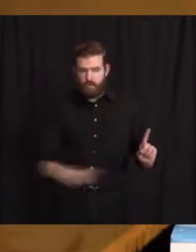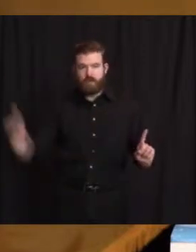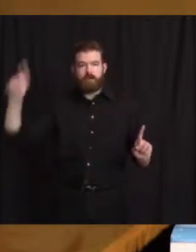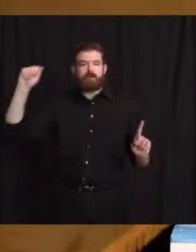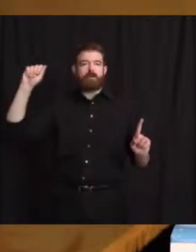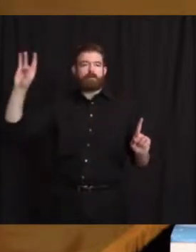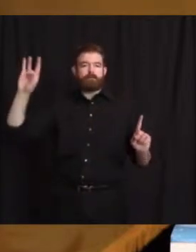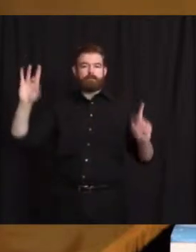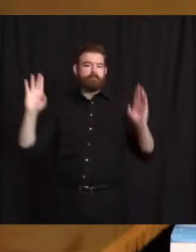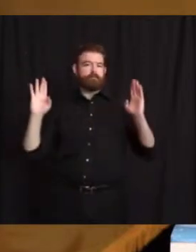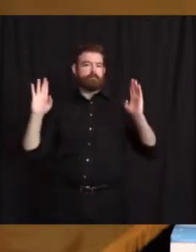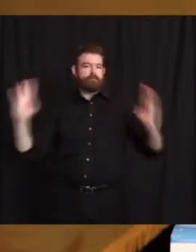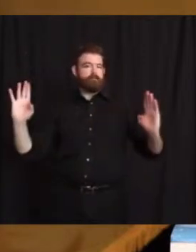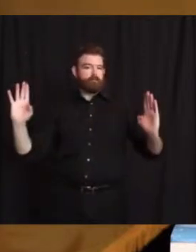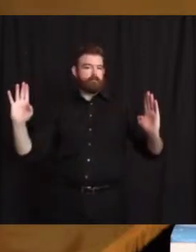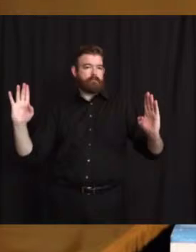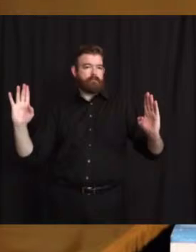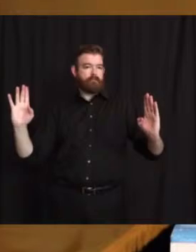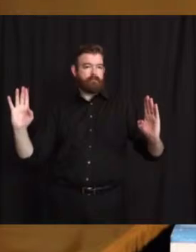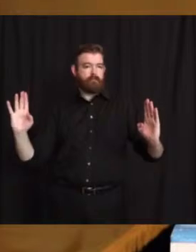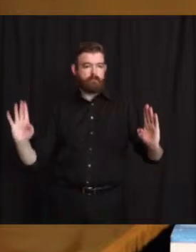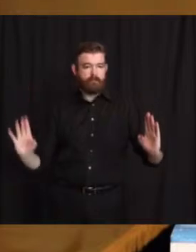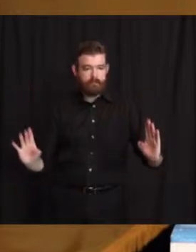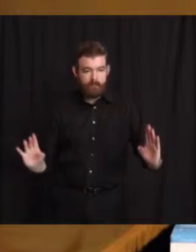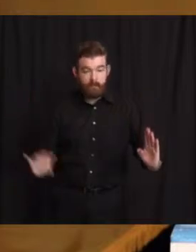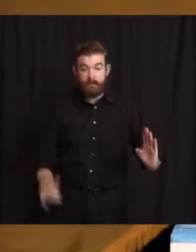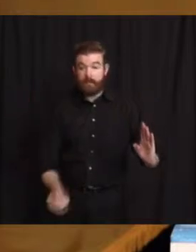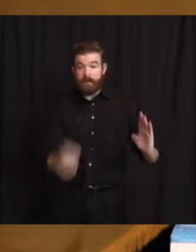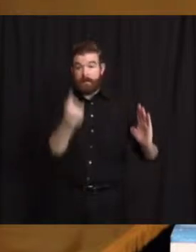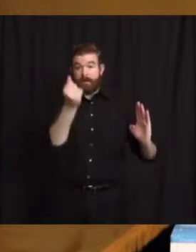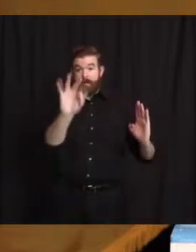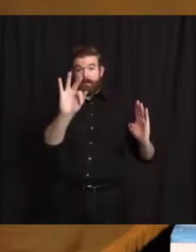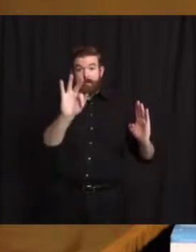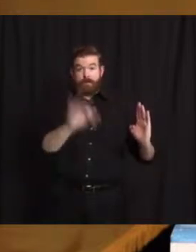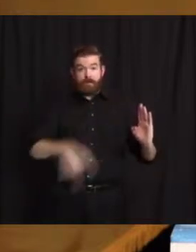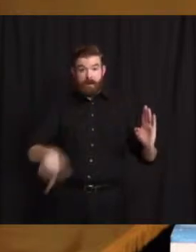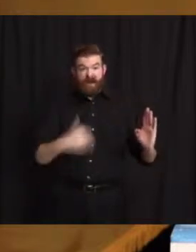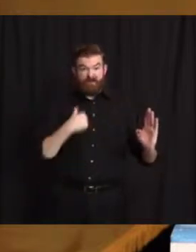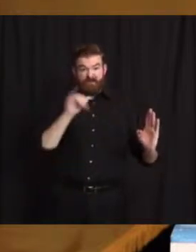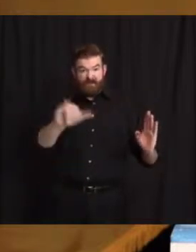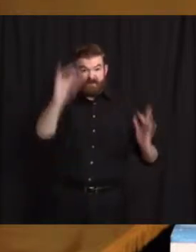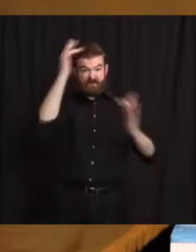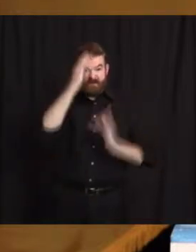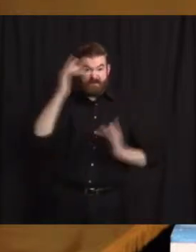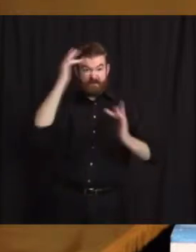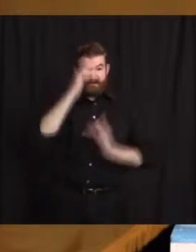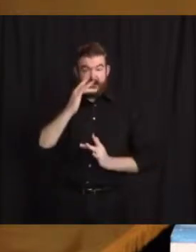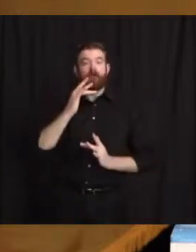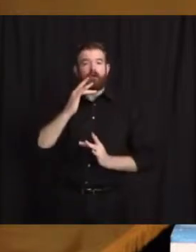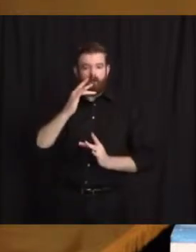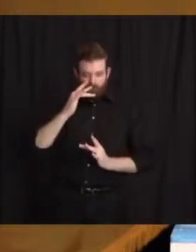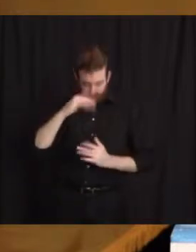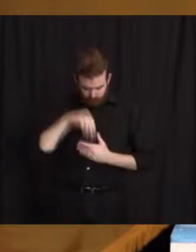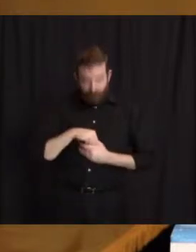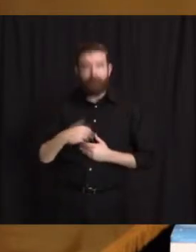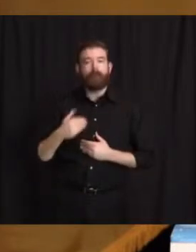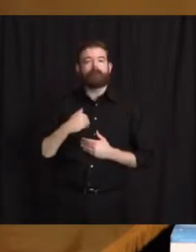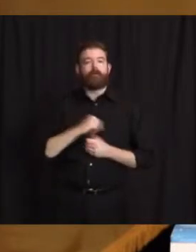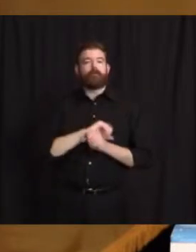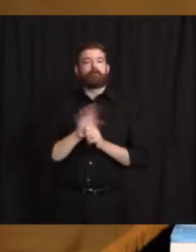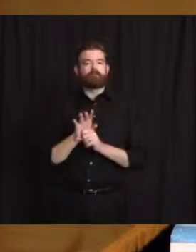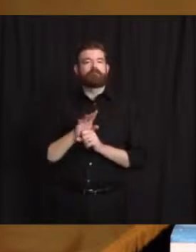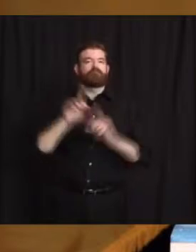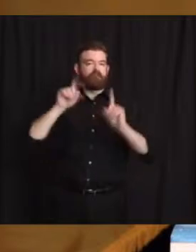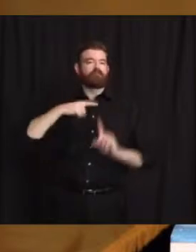19 have tested positive for COVID-19. The governor reviewed the new cases and deaths reported today. In terms